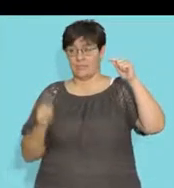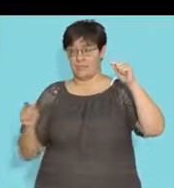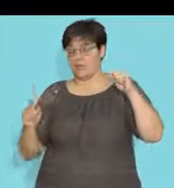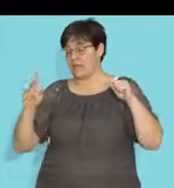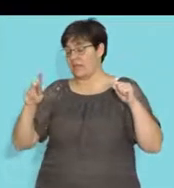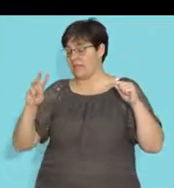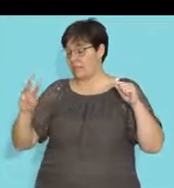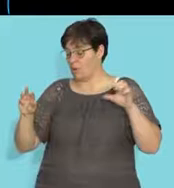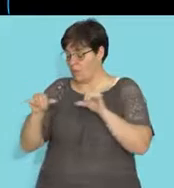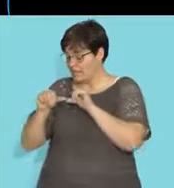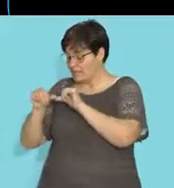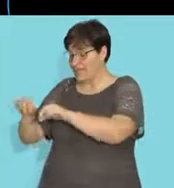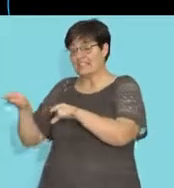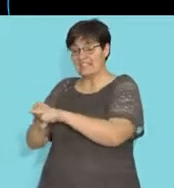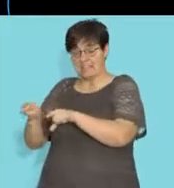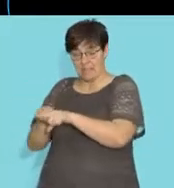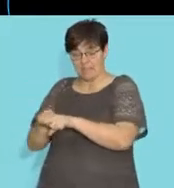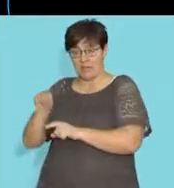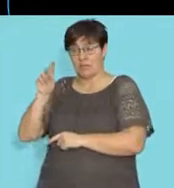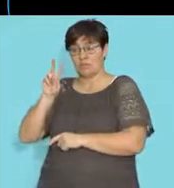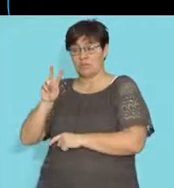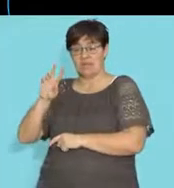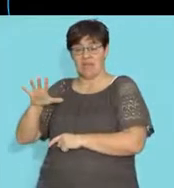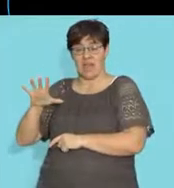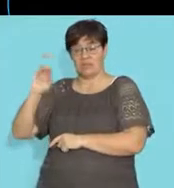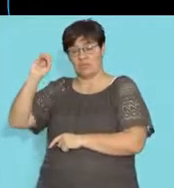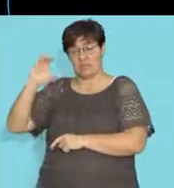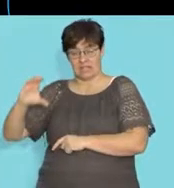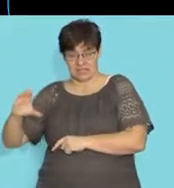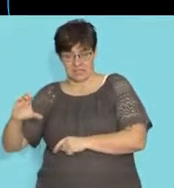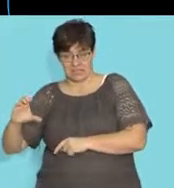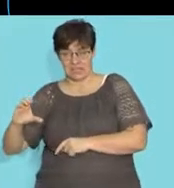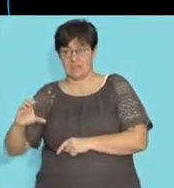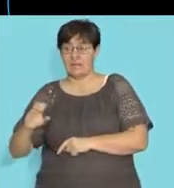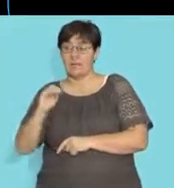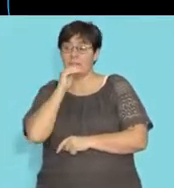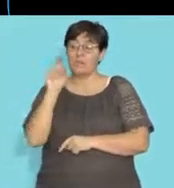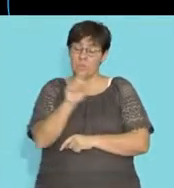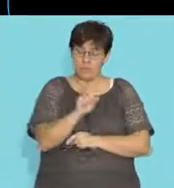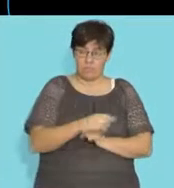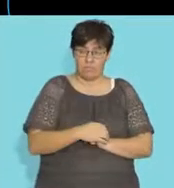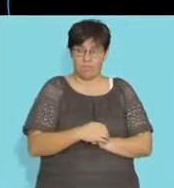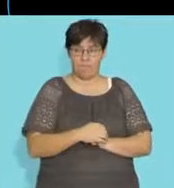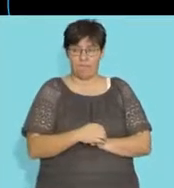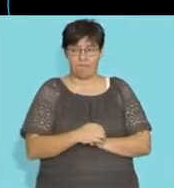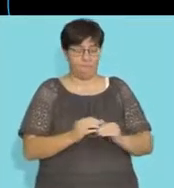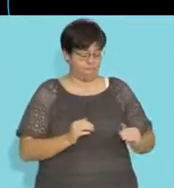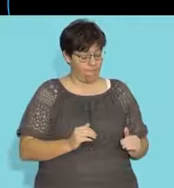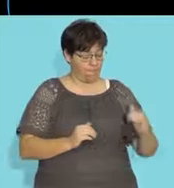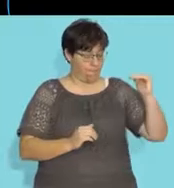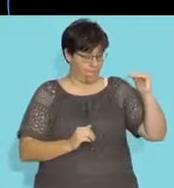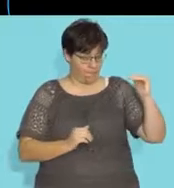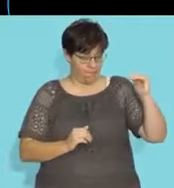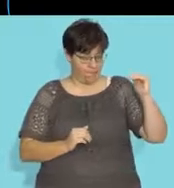for Kw to remain that value at 25 degrees Celsius, it actually means that when